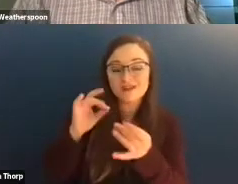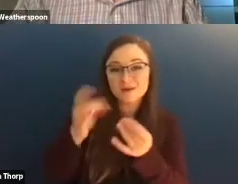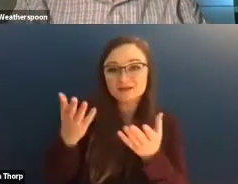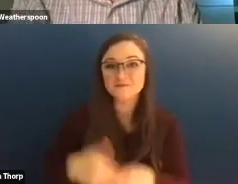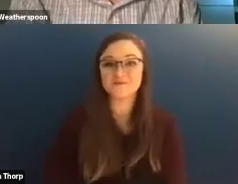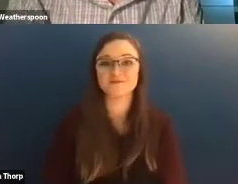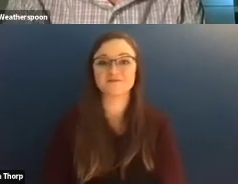Yeah, I think